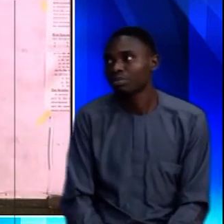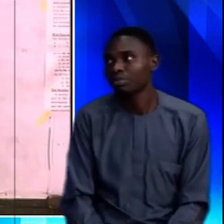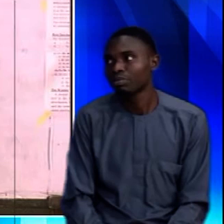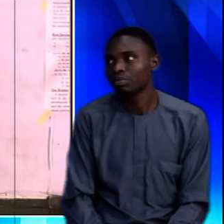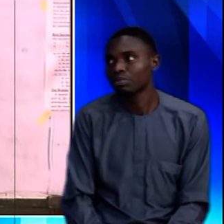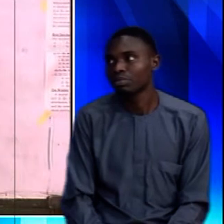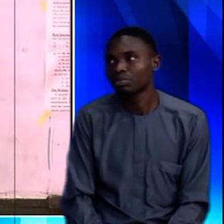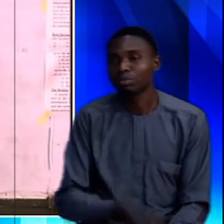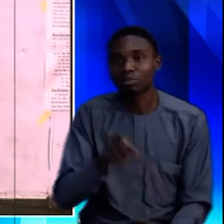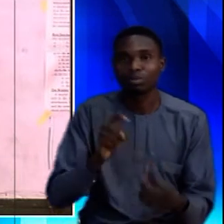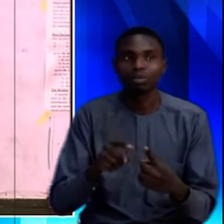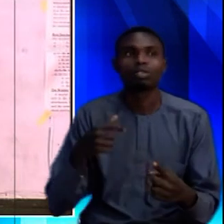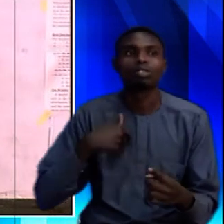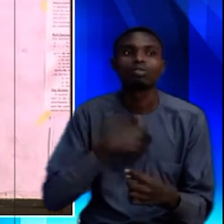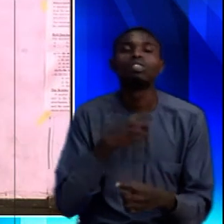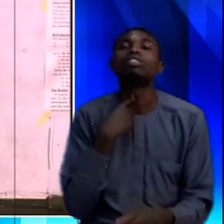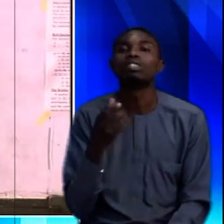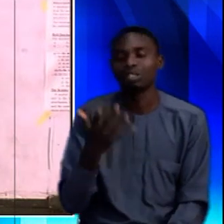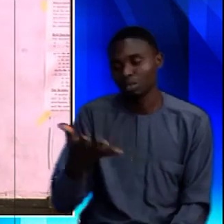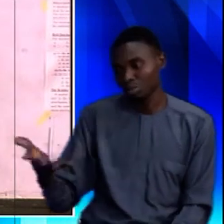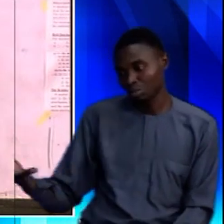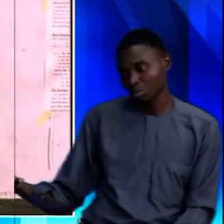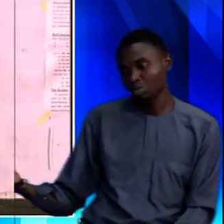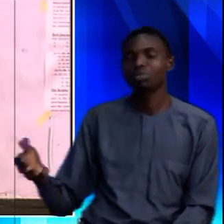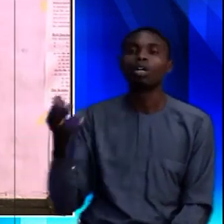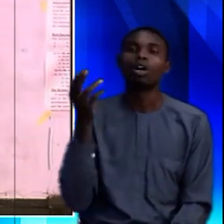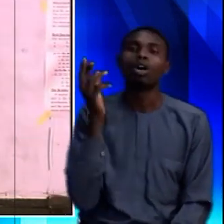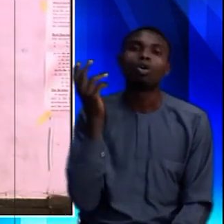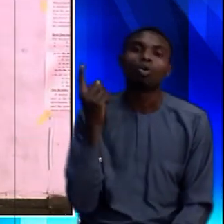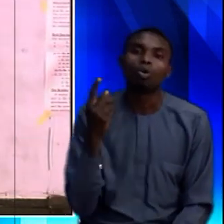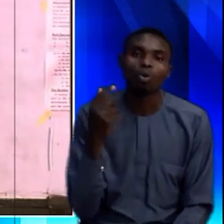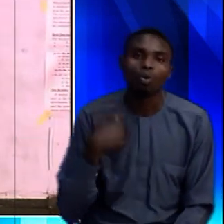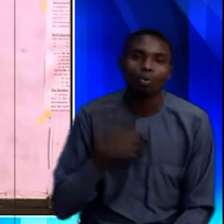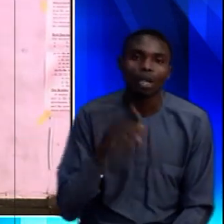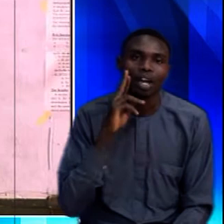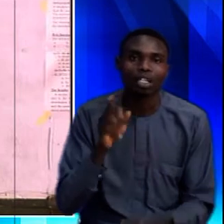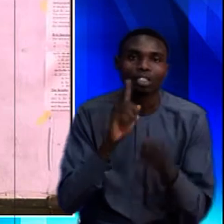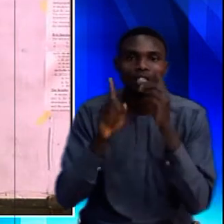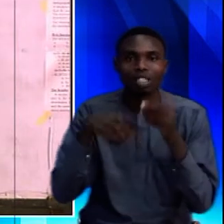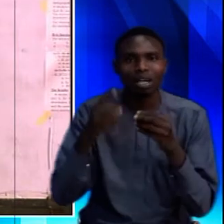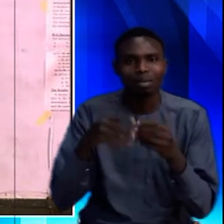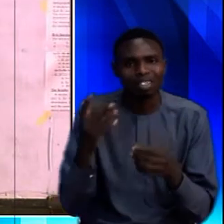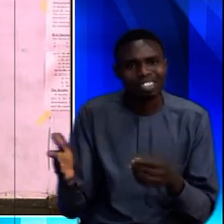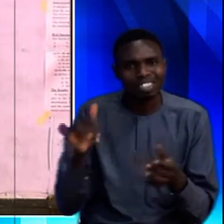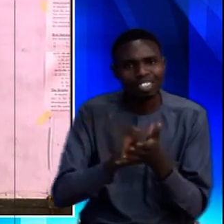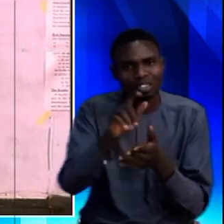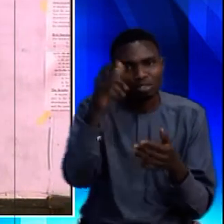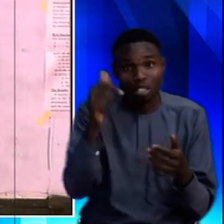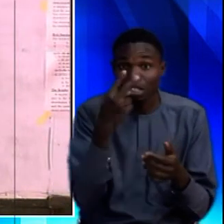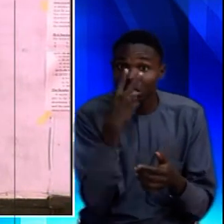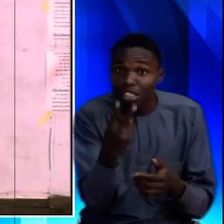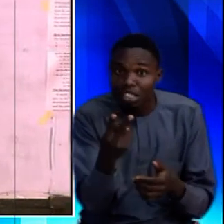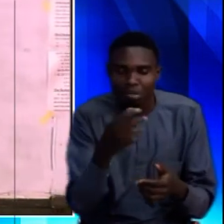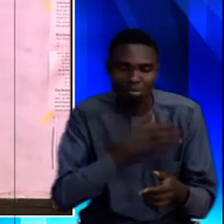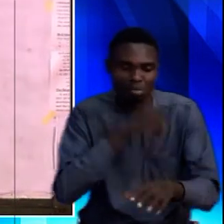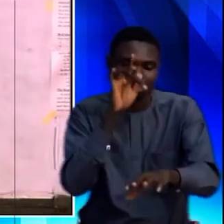okay, when we say goods, we're talking about tangible items that you can see and touch. What are the examples of those tangible items that you can see and